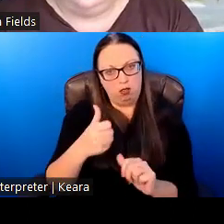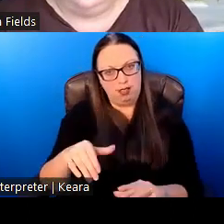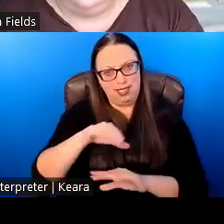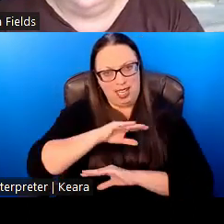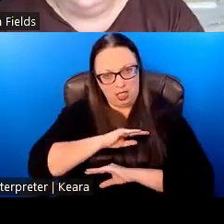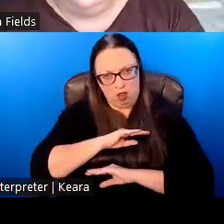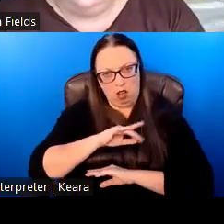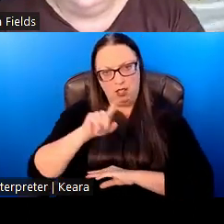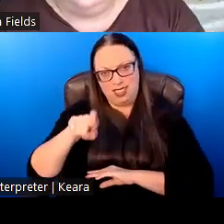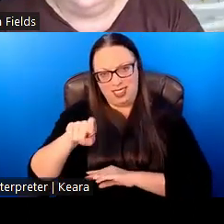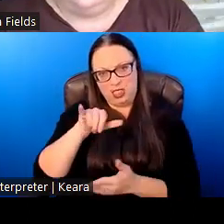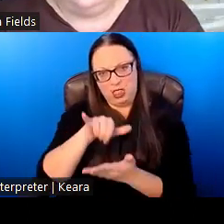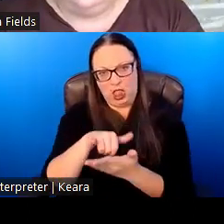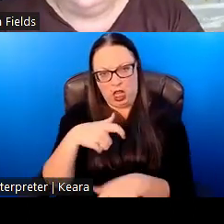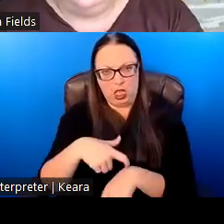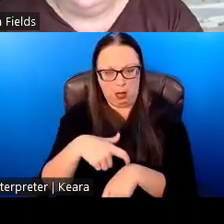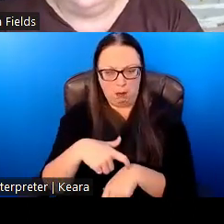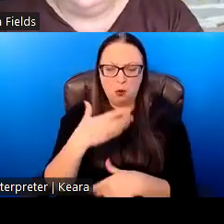So thank you for bringing that up.